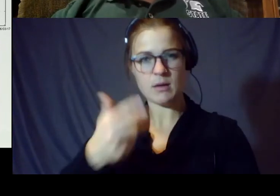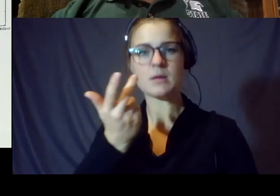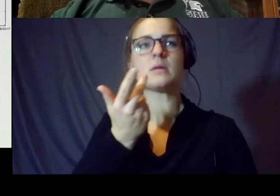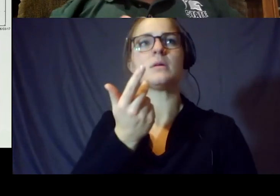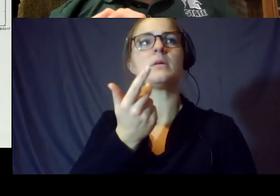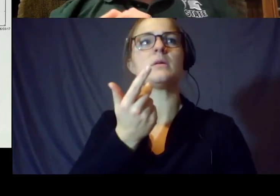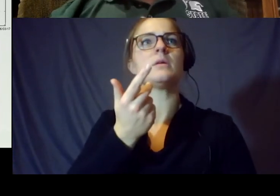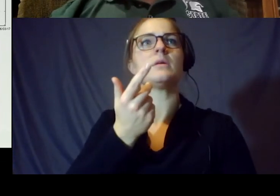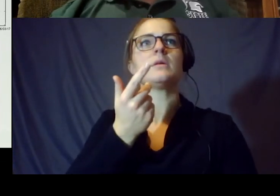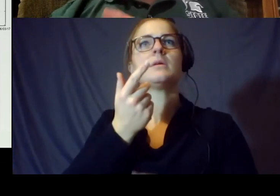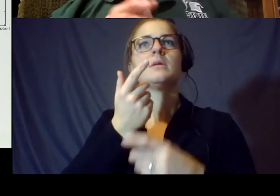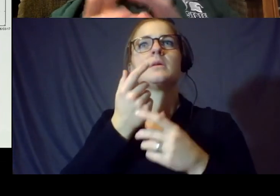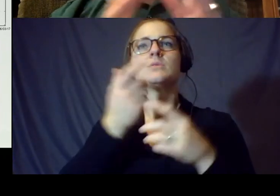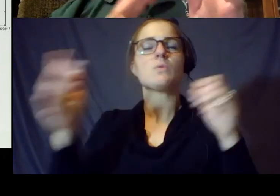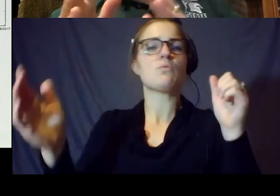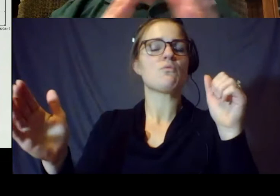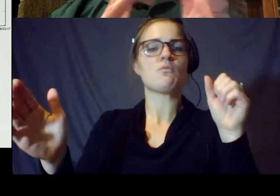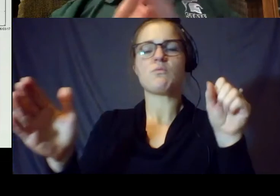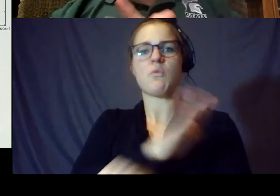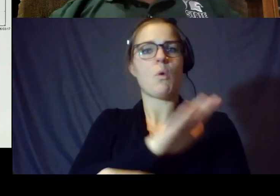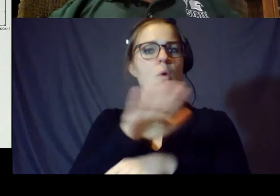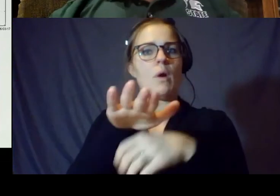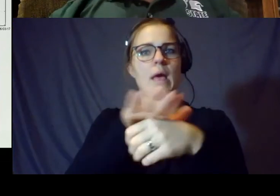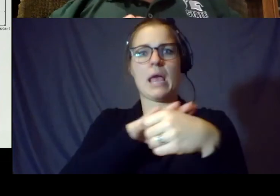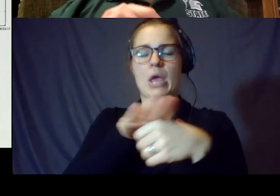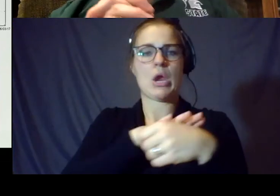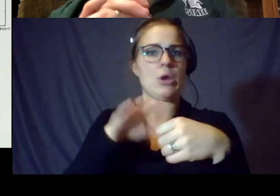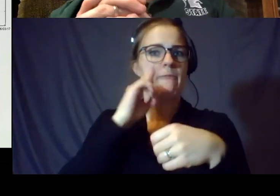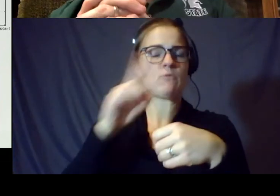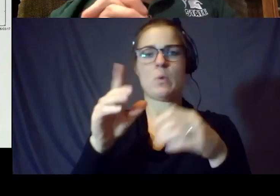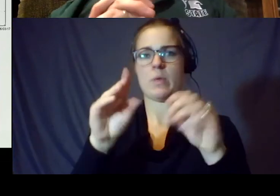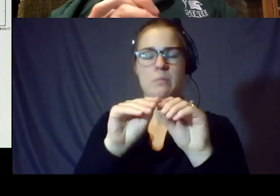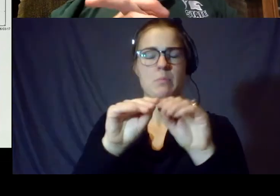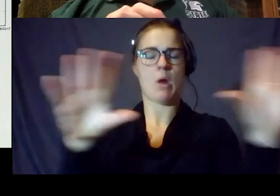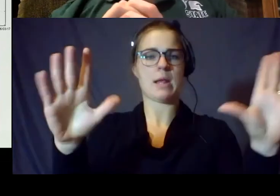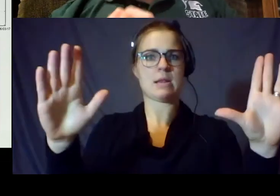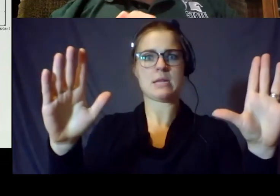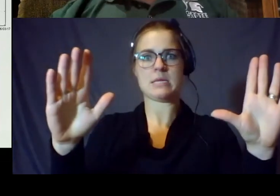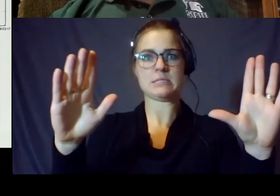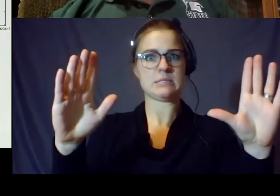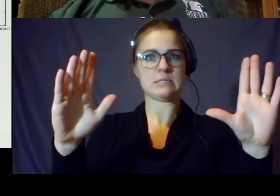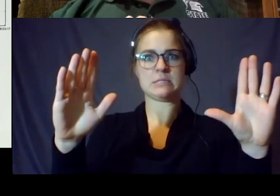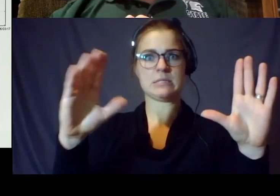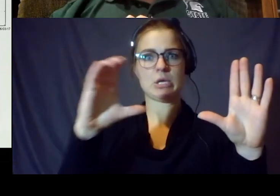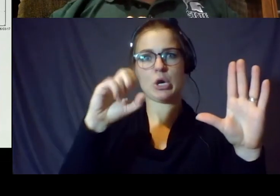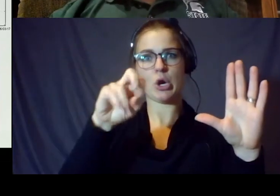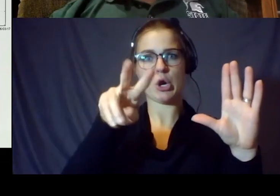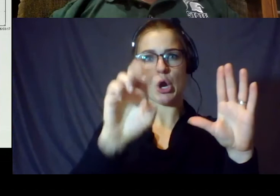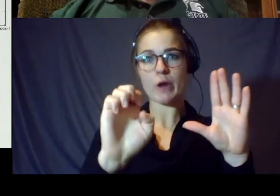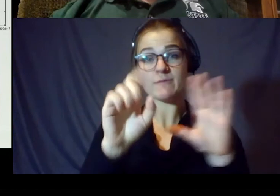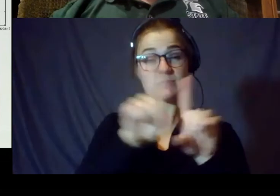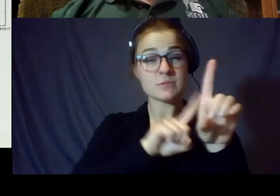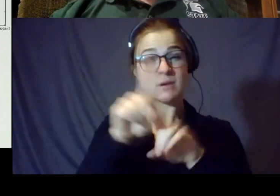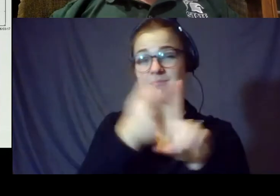an entire area of the brightness curve that stars are unstable for